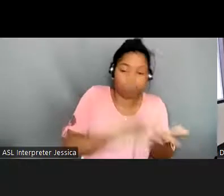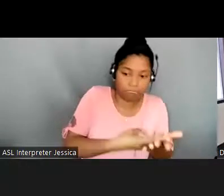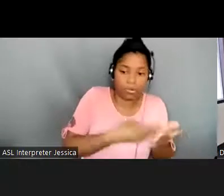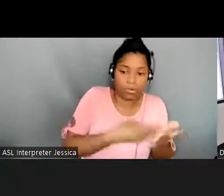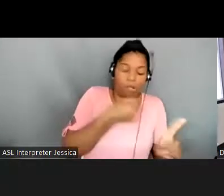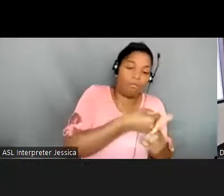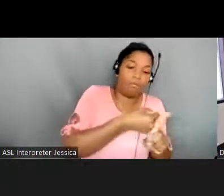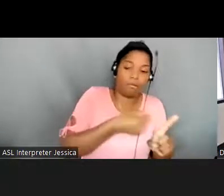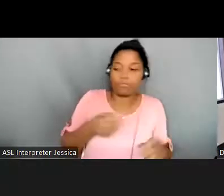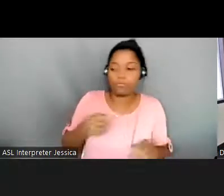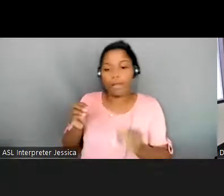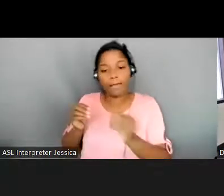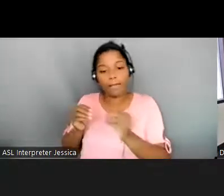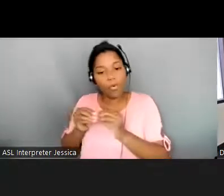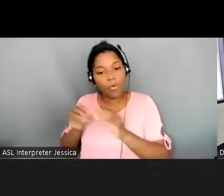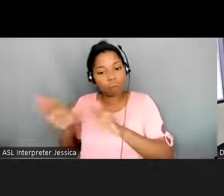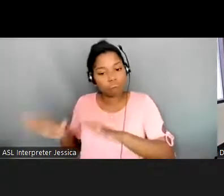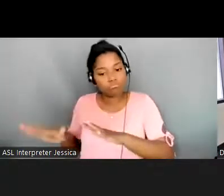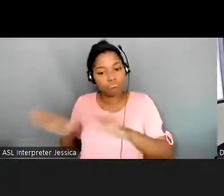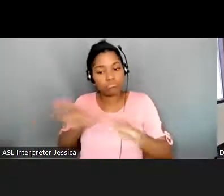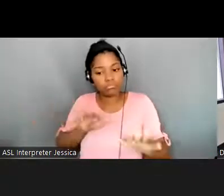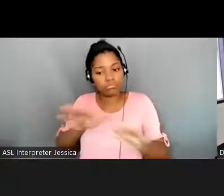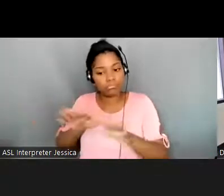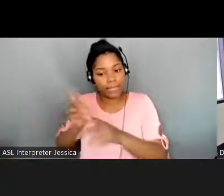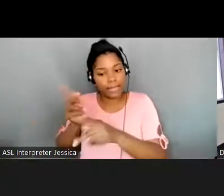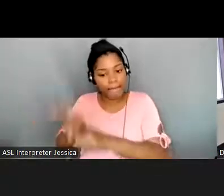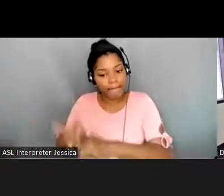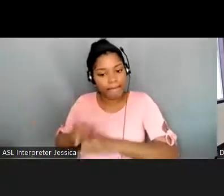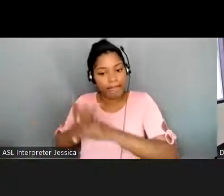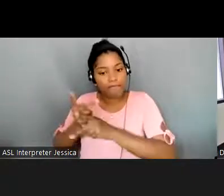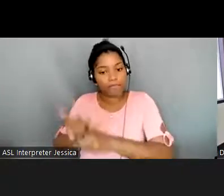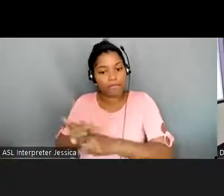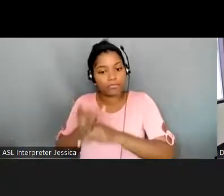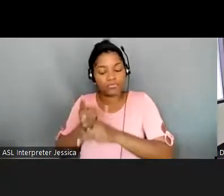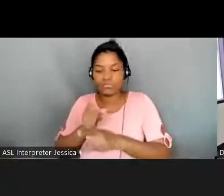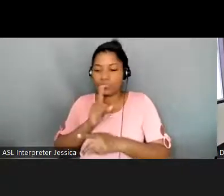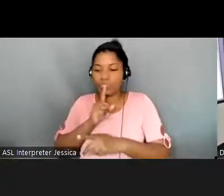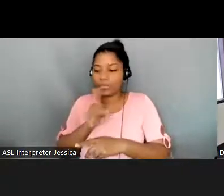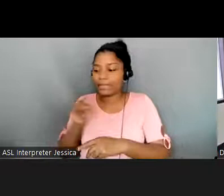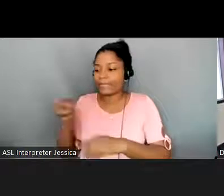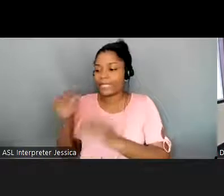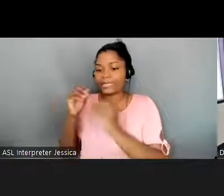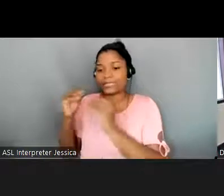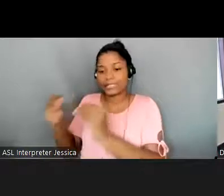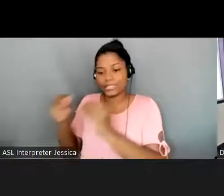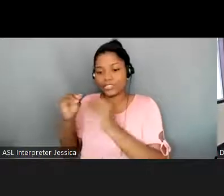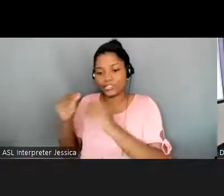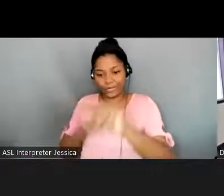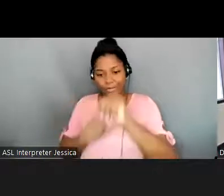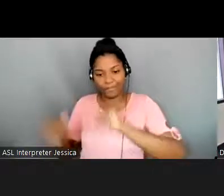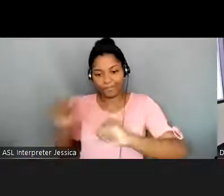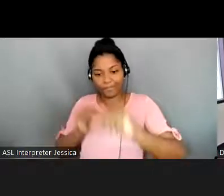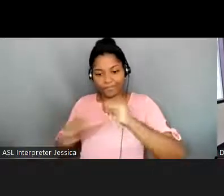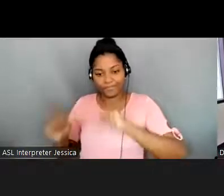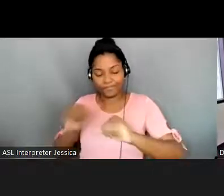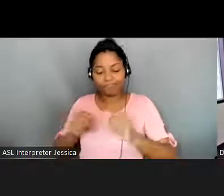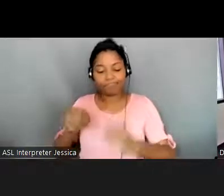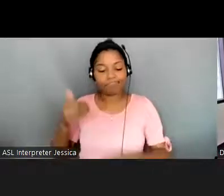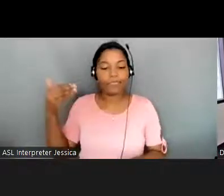slowly and more purposefully. So they teach each other, they learn each other. And we oftentimes hear from people